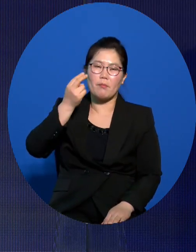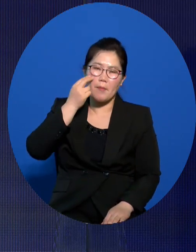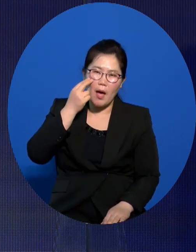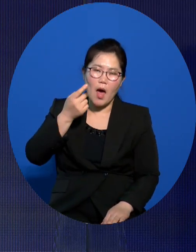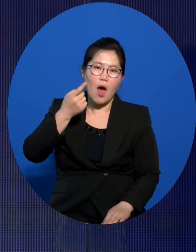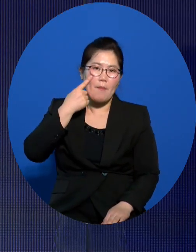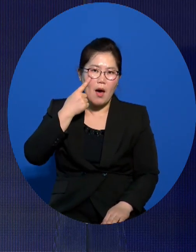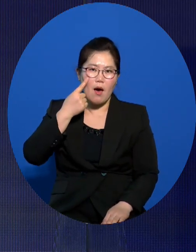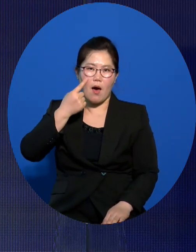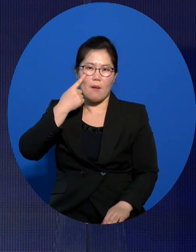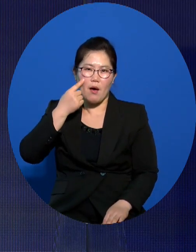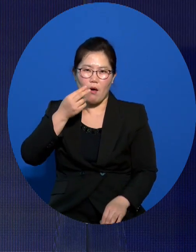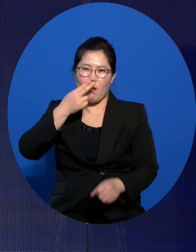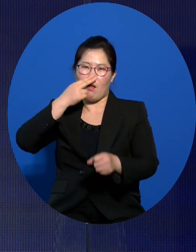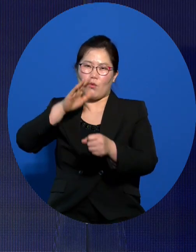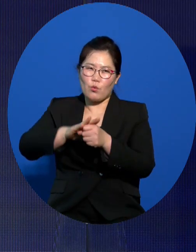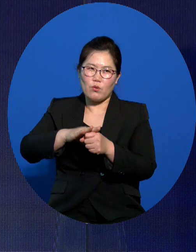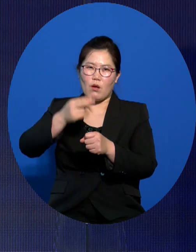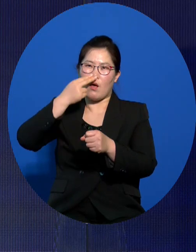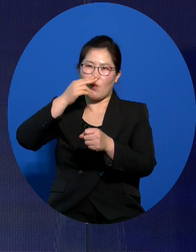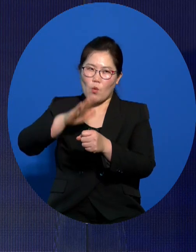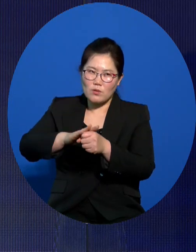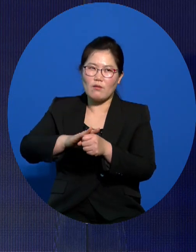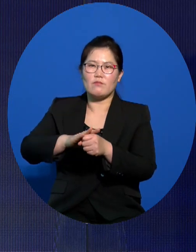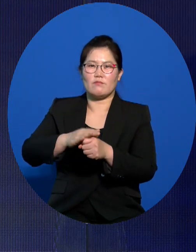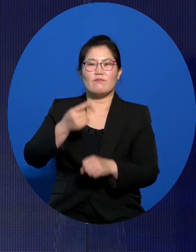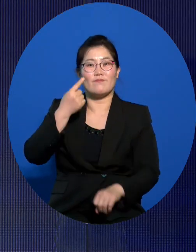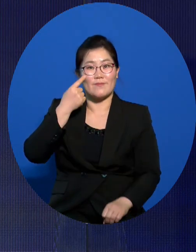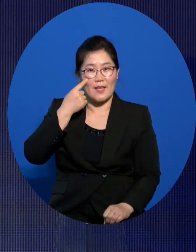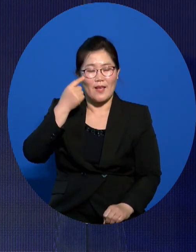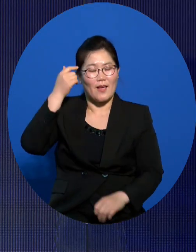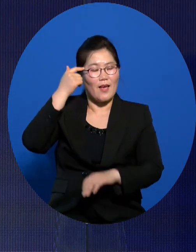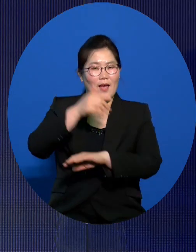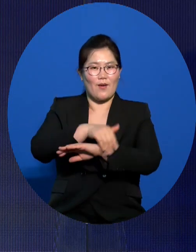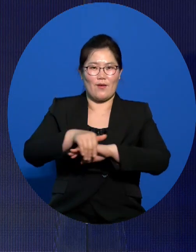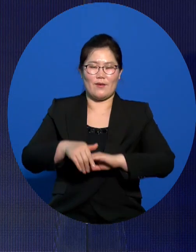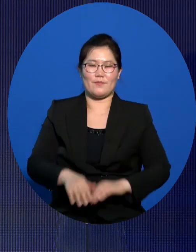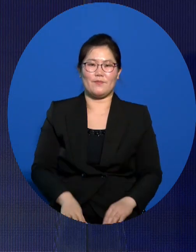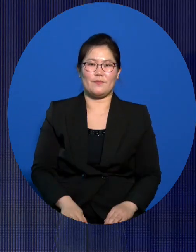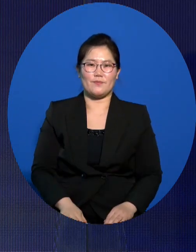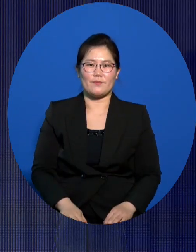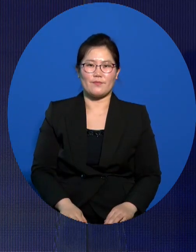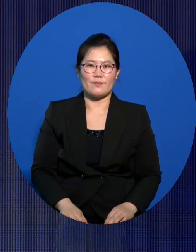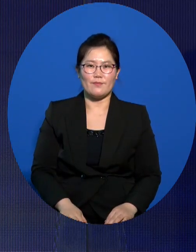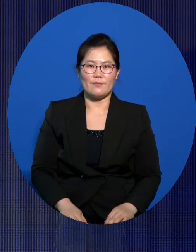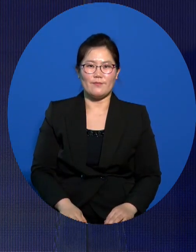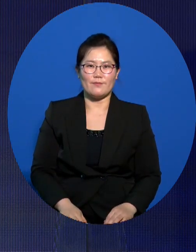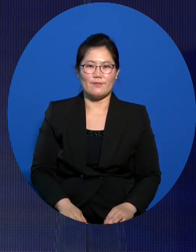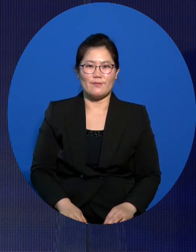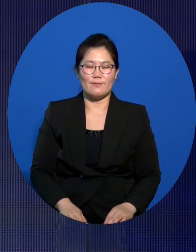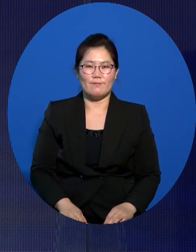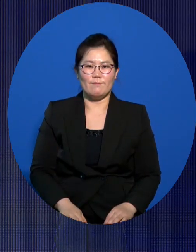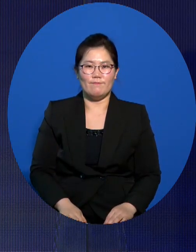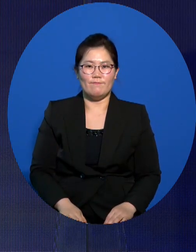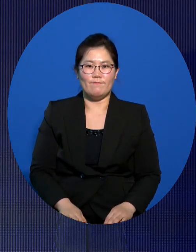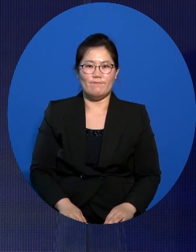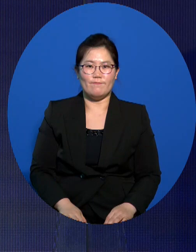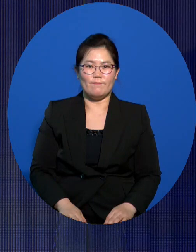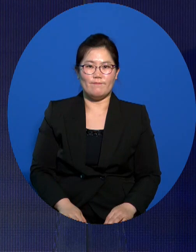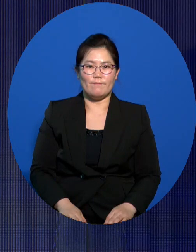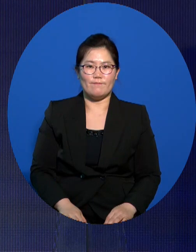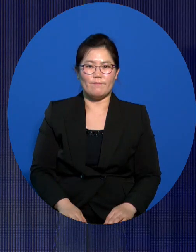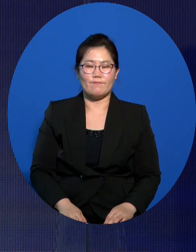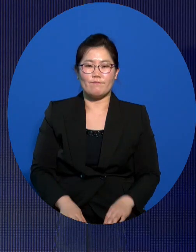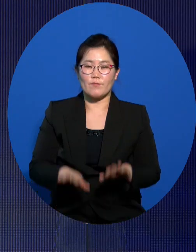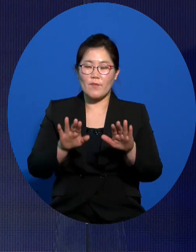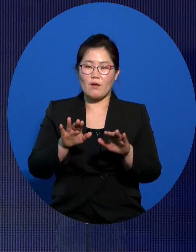platform business that we're engaging in and this platform industry. So we do hope that the direction